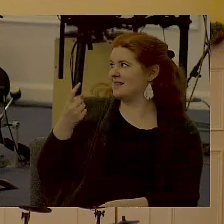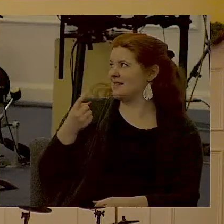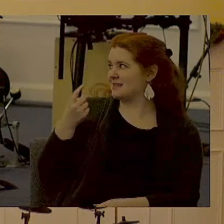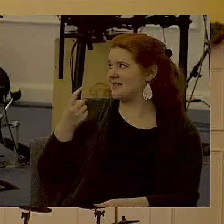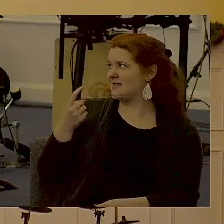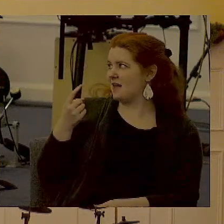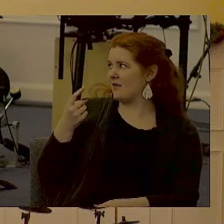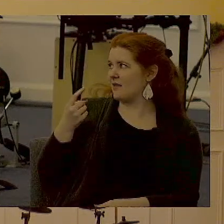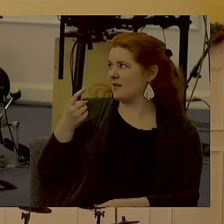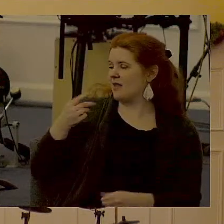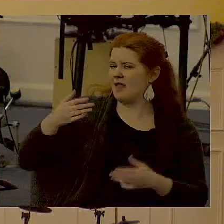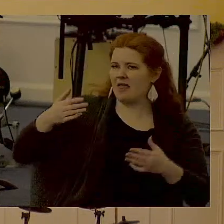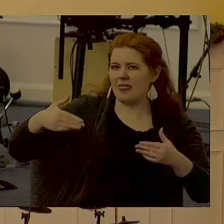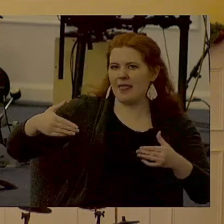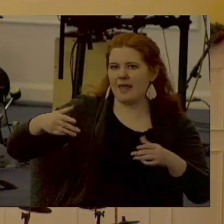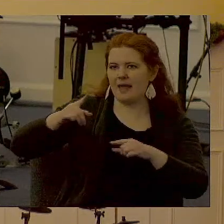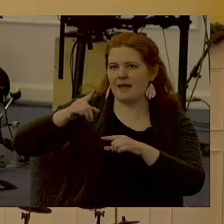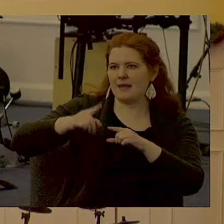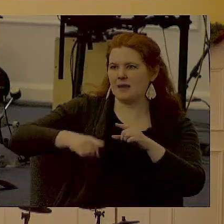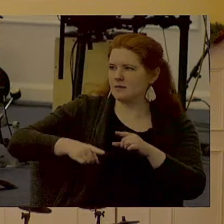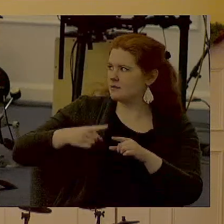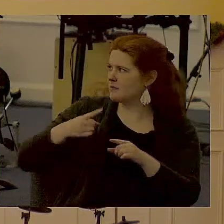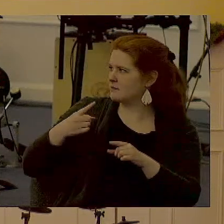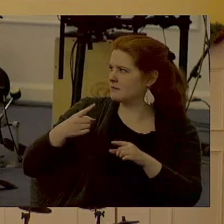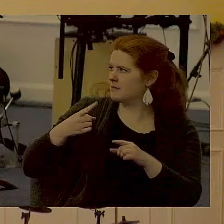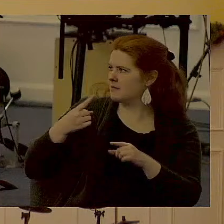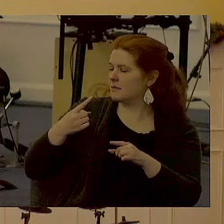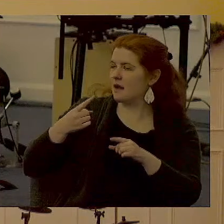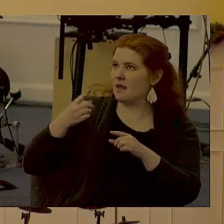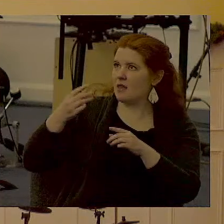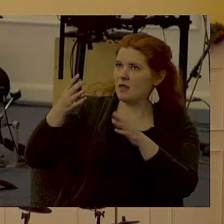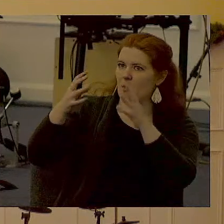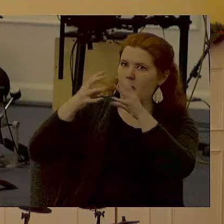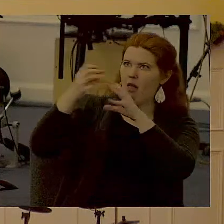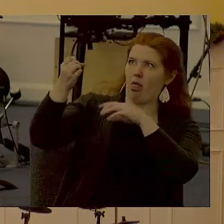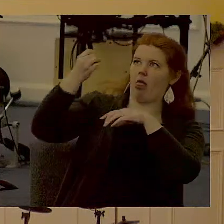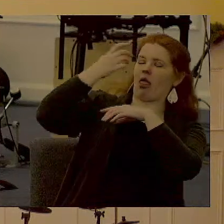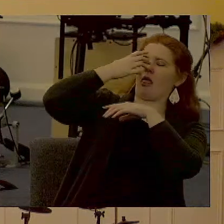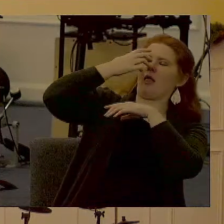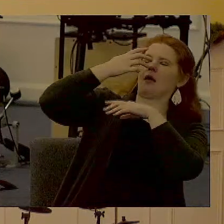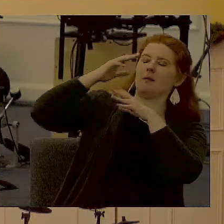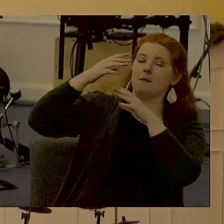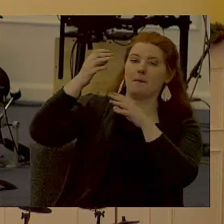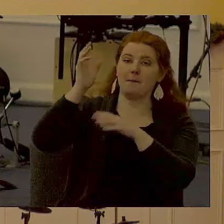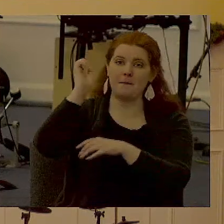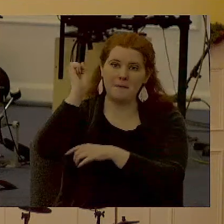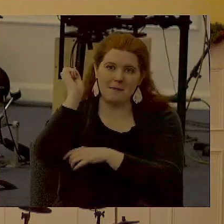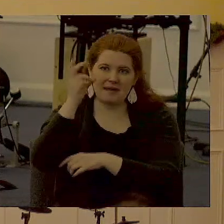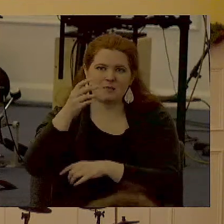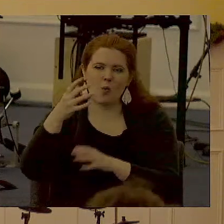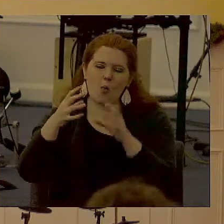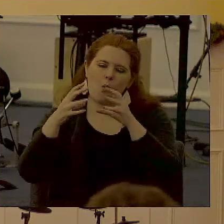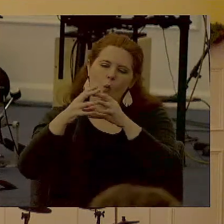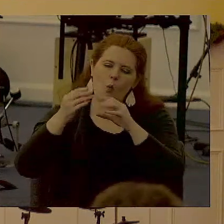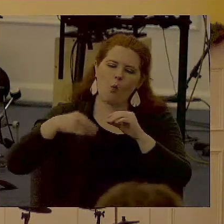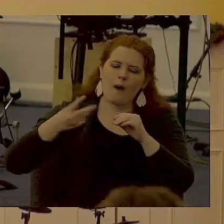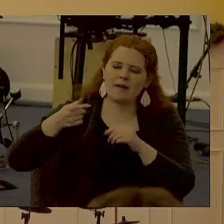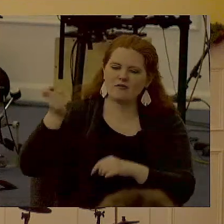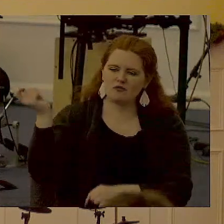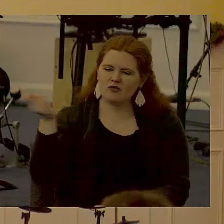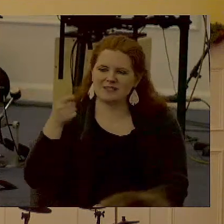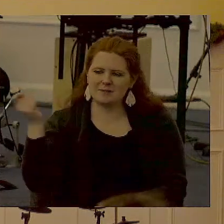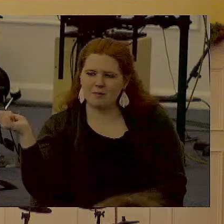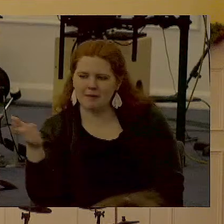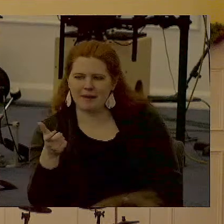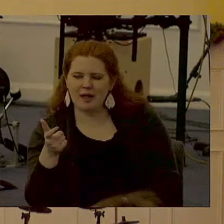when it's too late for him actually to see how fast the ball is coming. And so if it's a baseball and it's white, or maybe it's a frisbee because it's